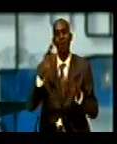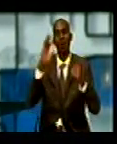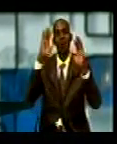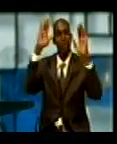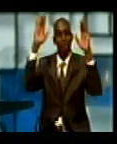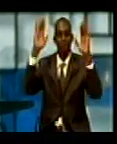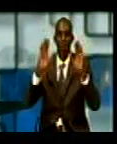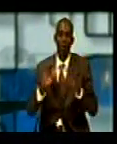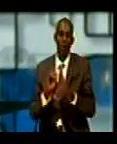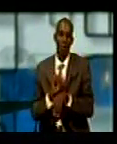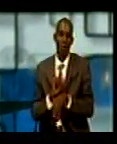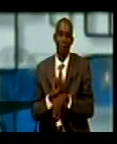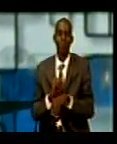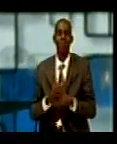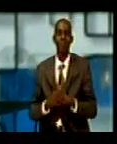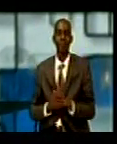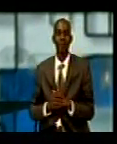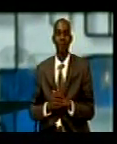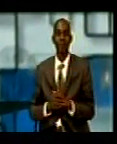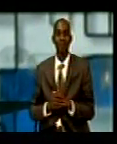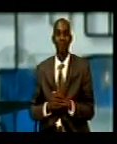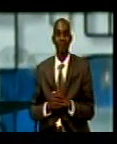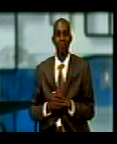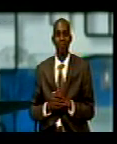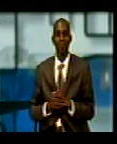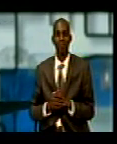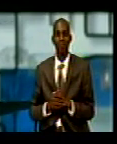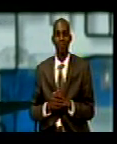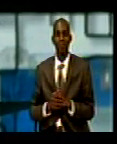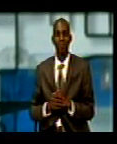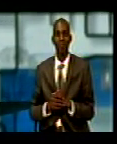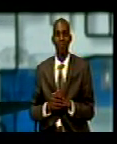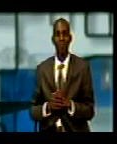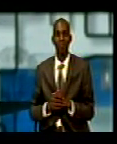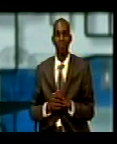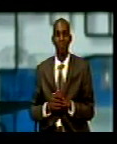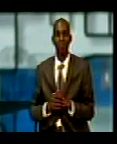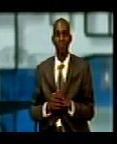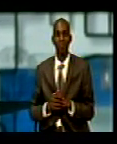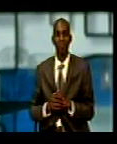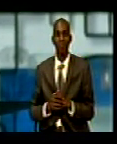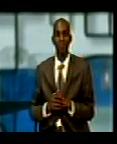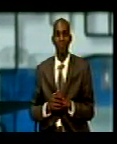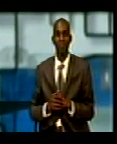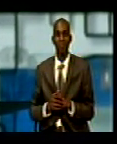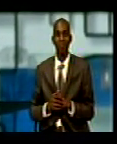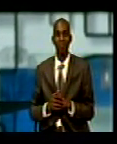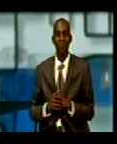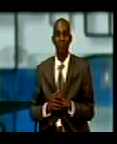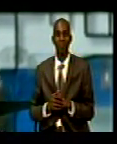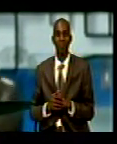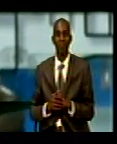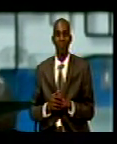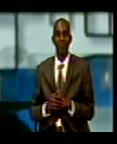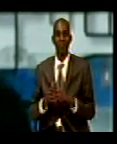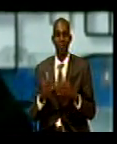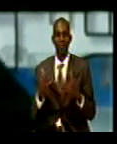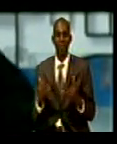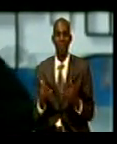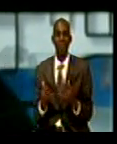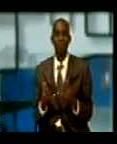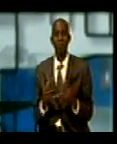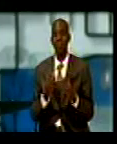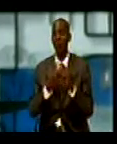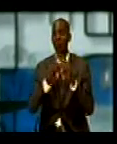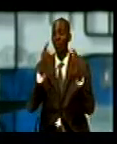media now. Let's move over to the media section. On the social media, great testimonies